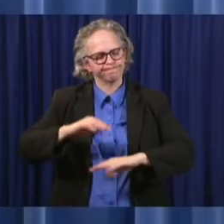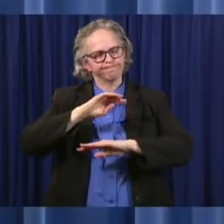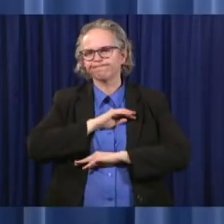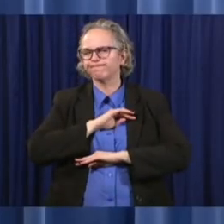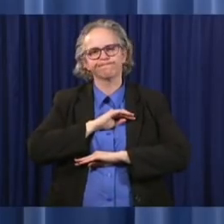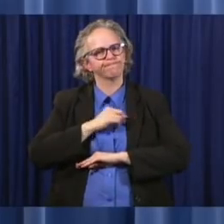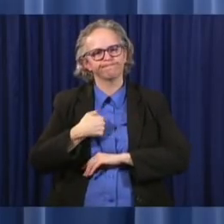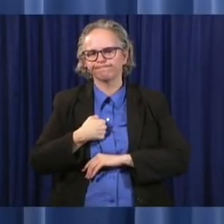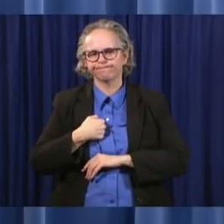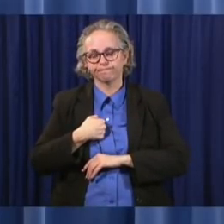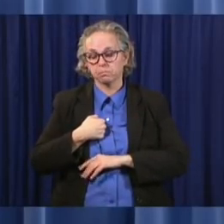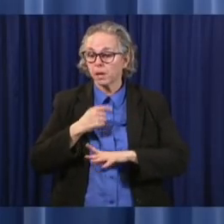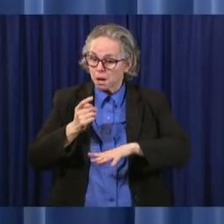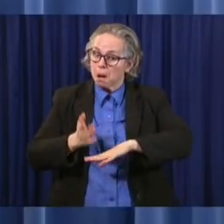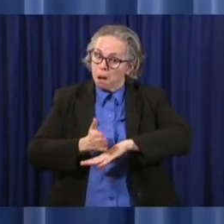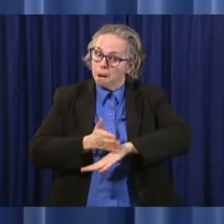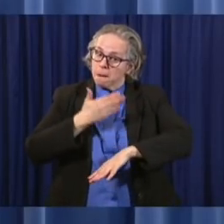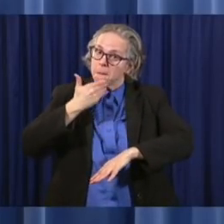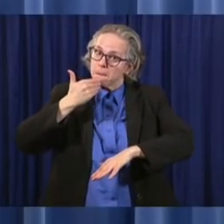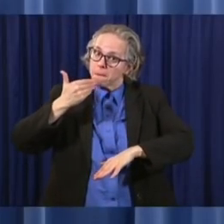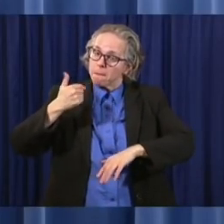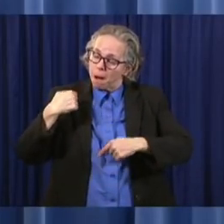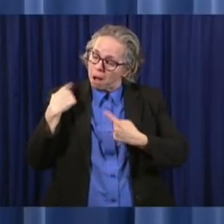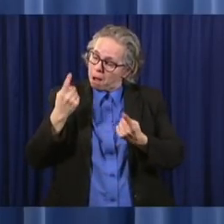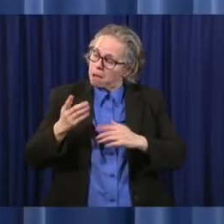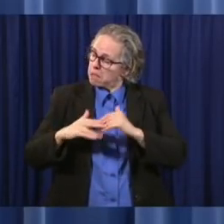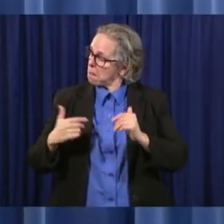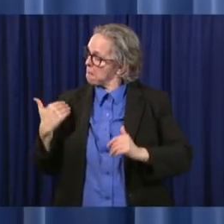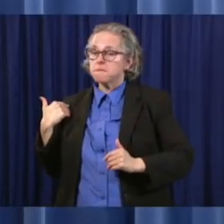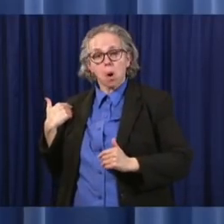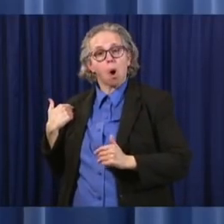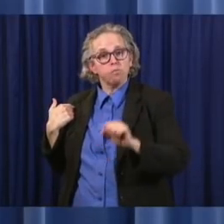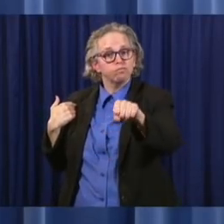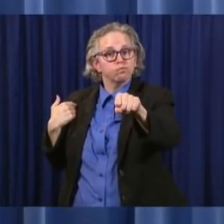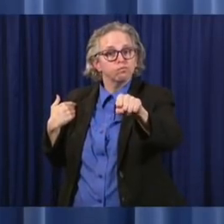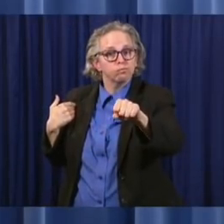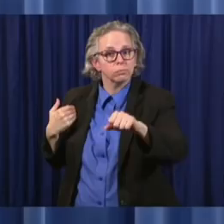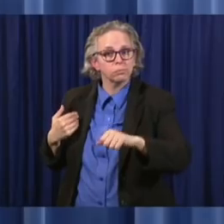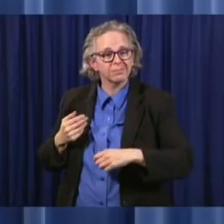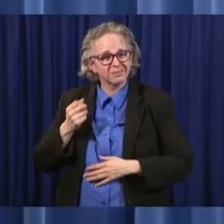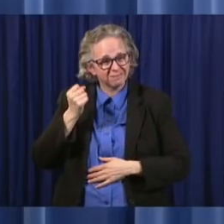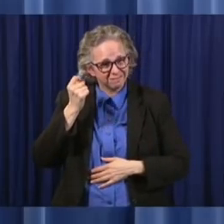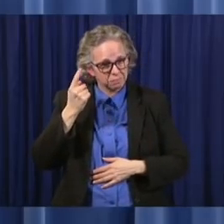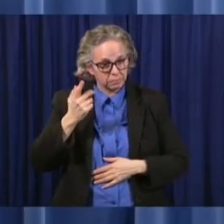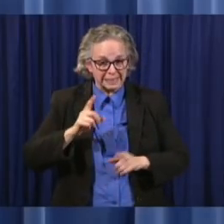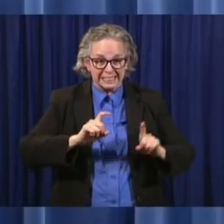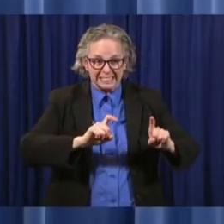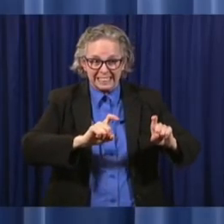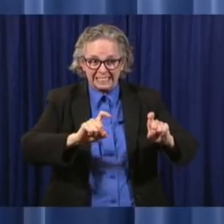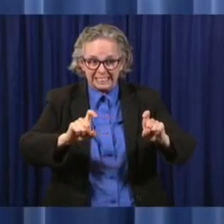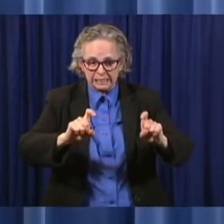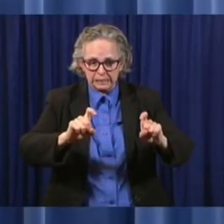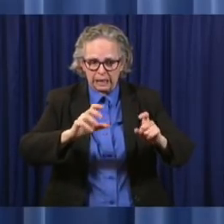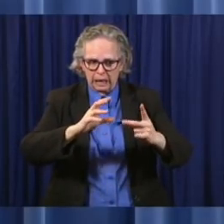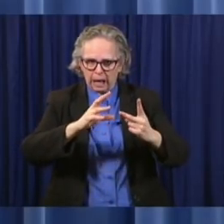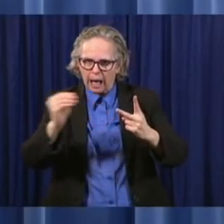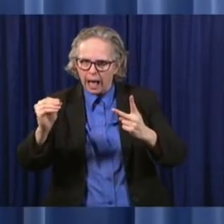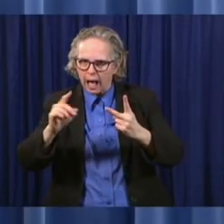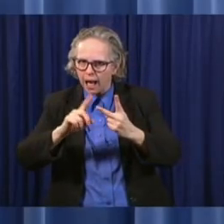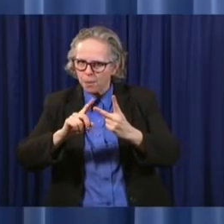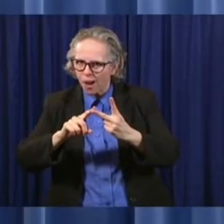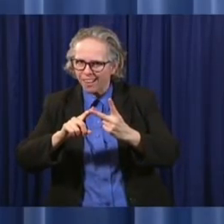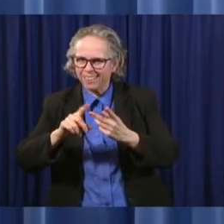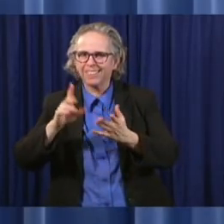dramatically what it was higher than it was before. And this testing and the tracing is going to remain